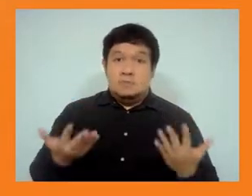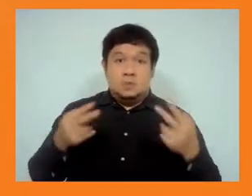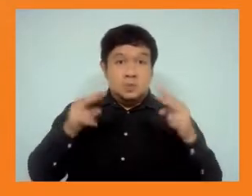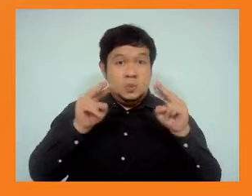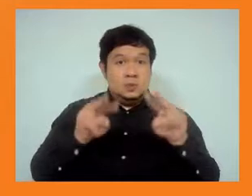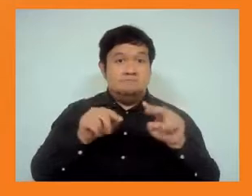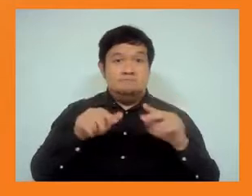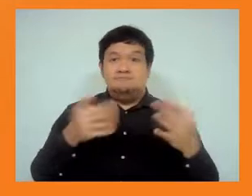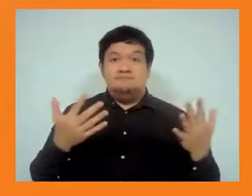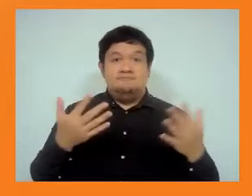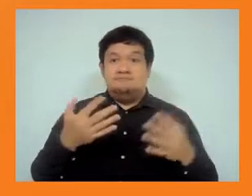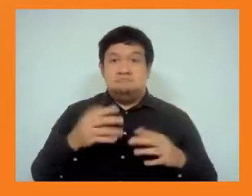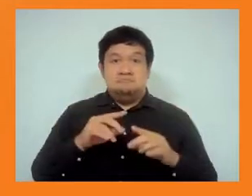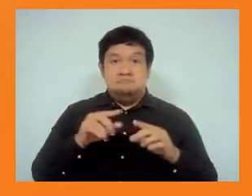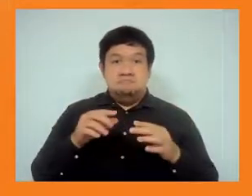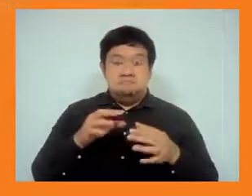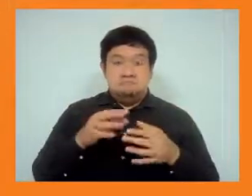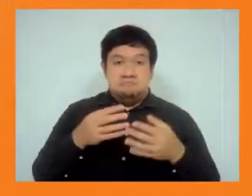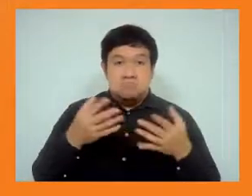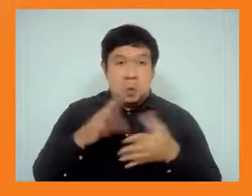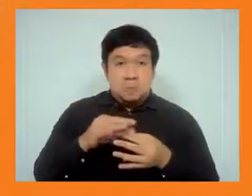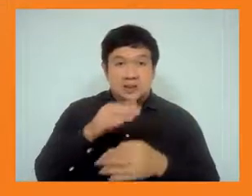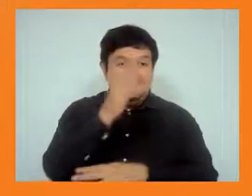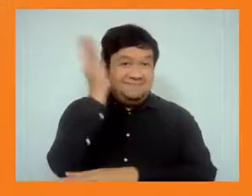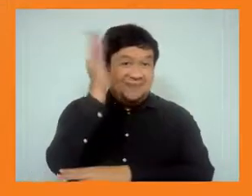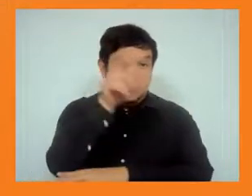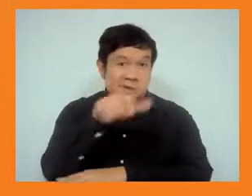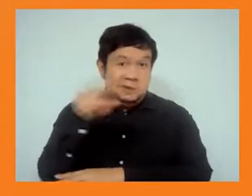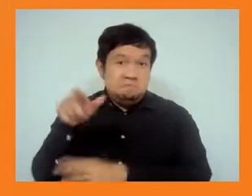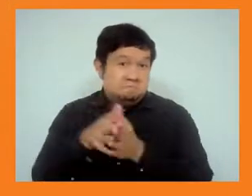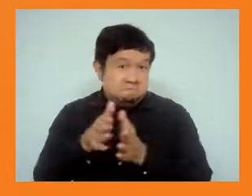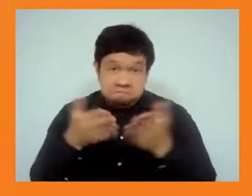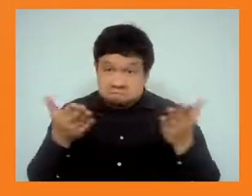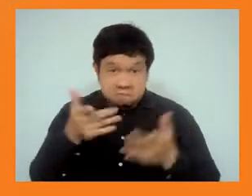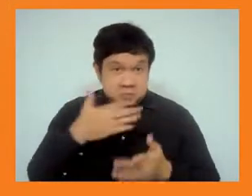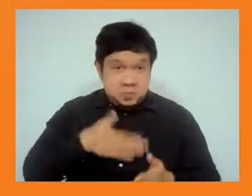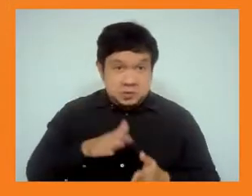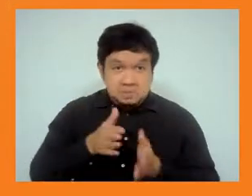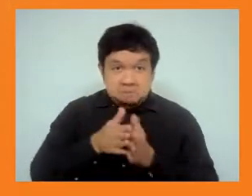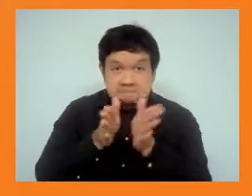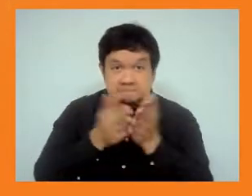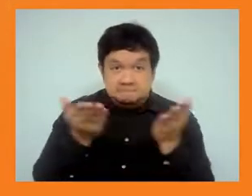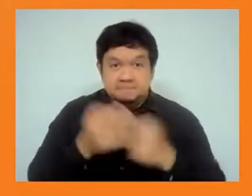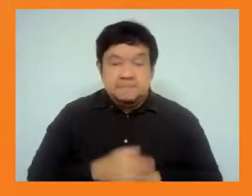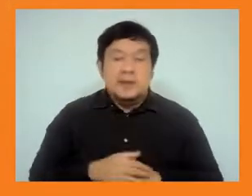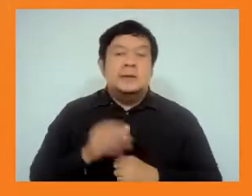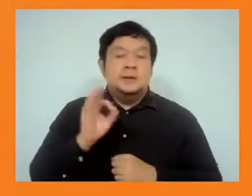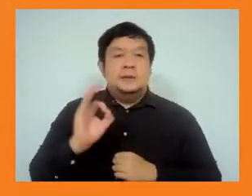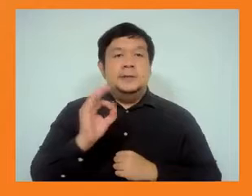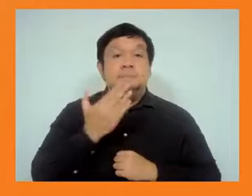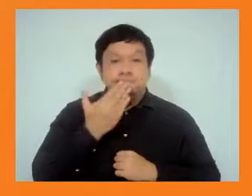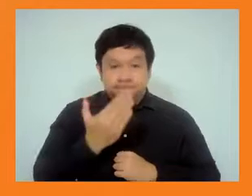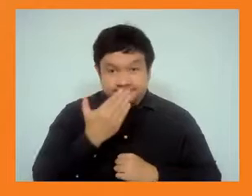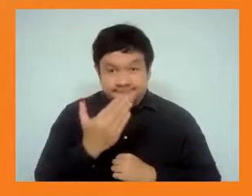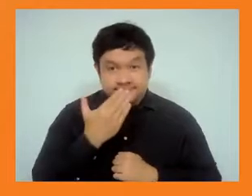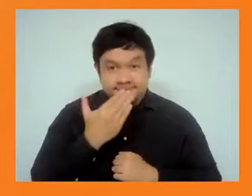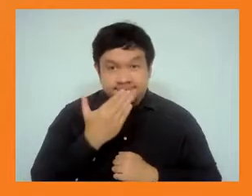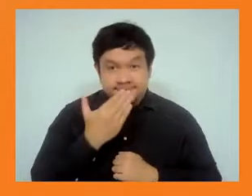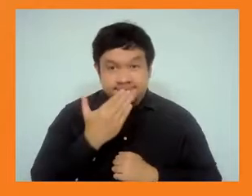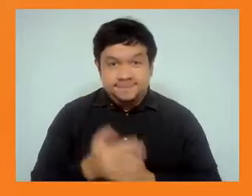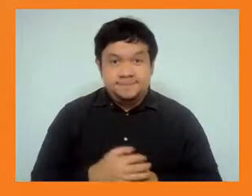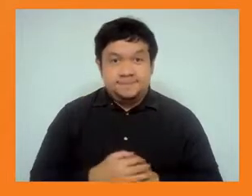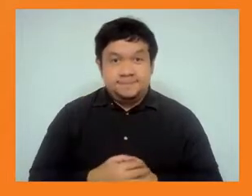place that you want to focus on the poor, the workers on your projects, and often informal workers like I described, how do you